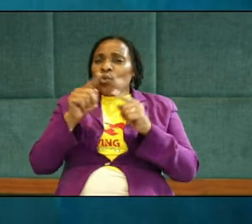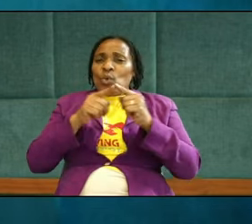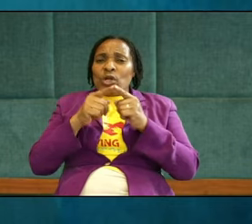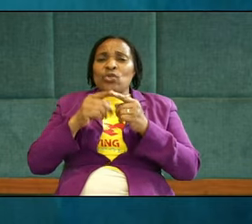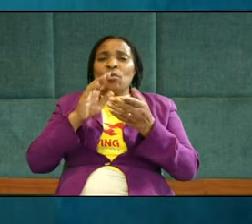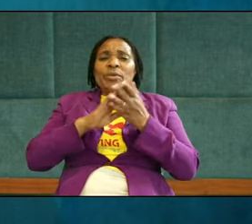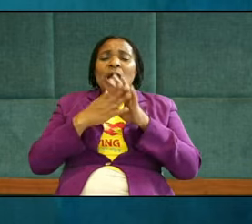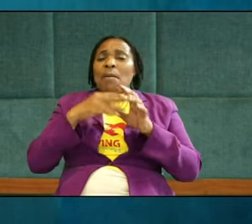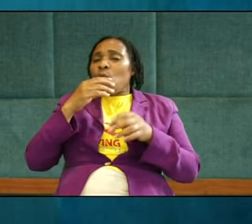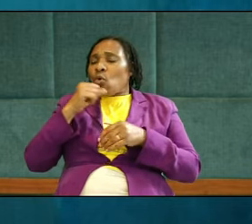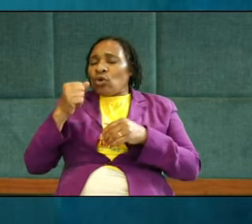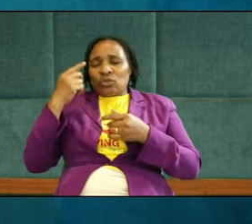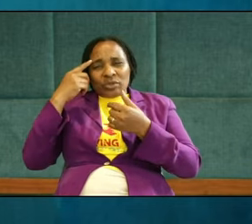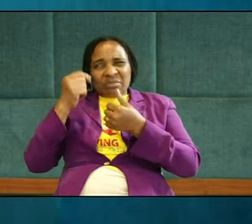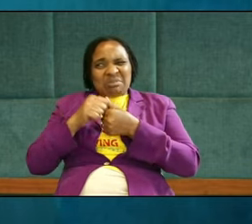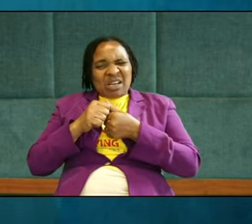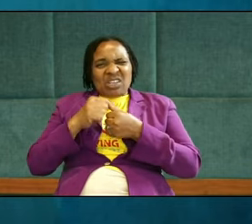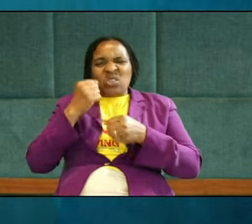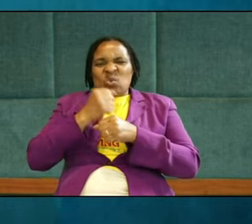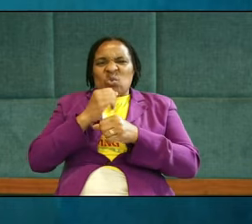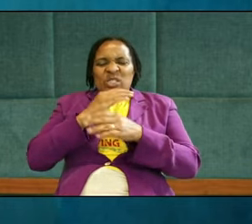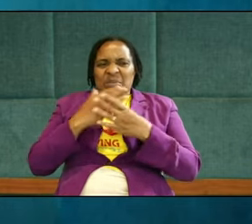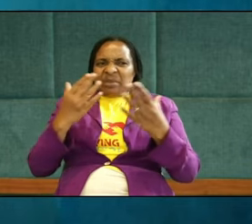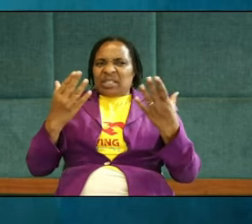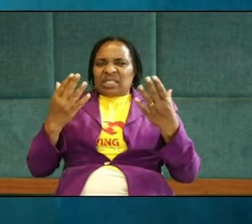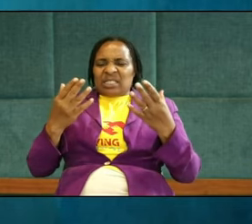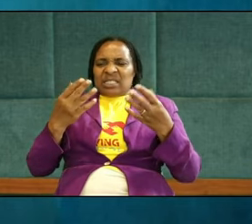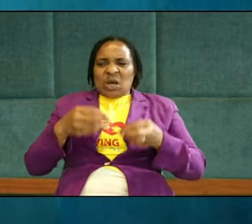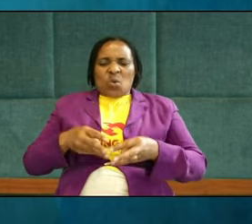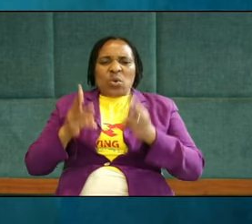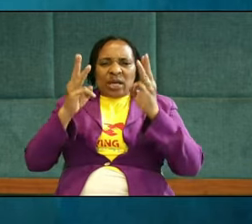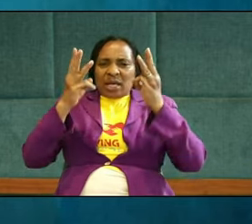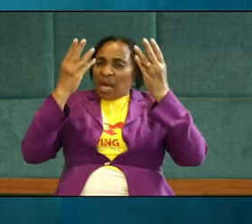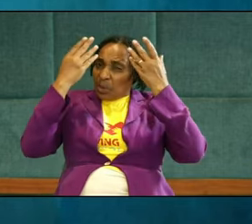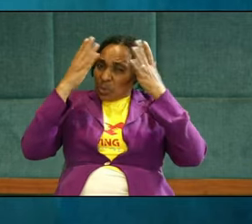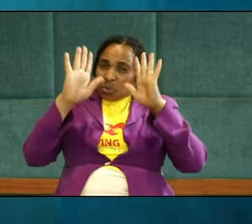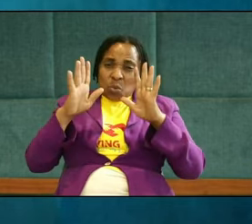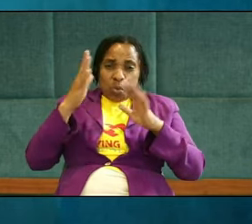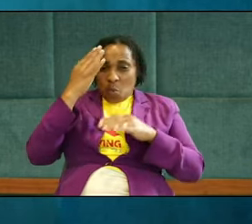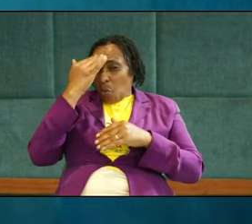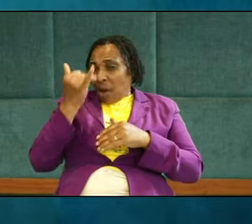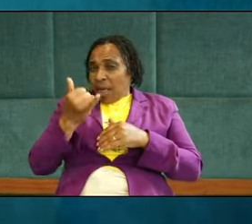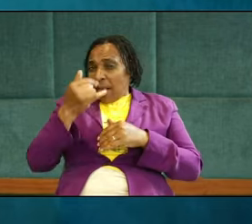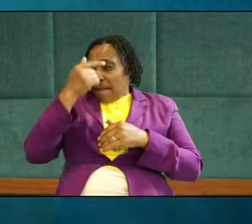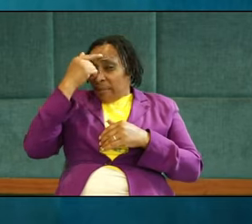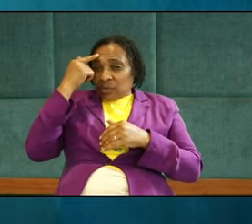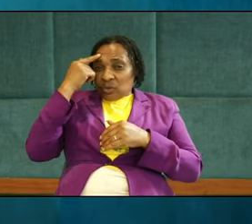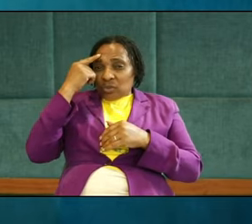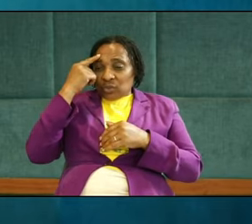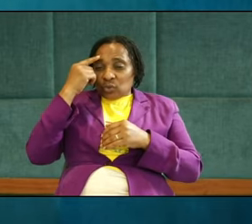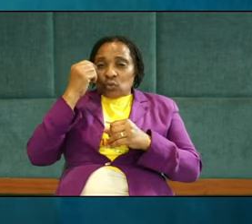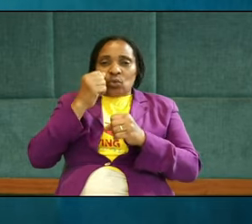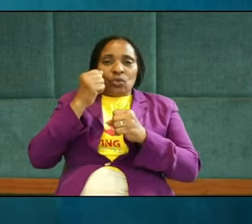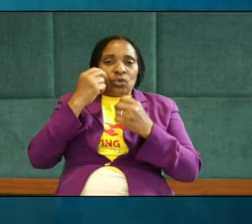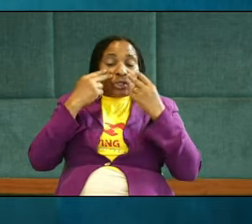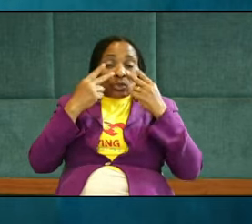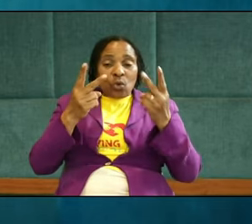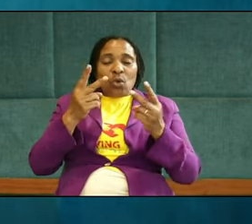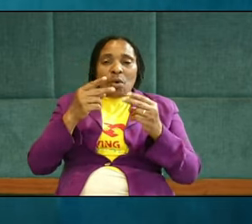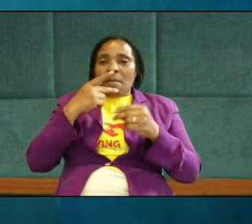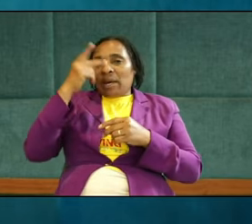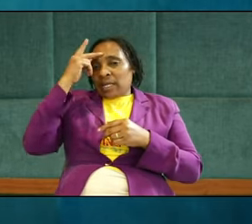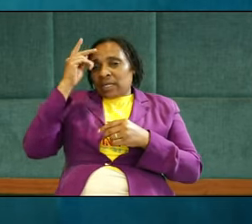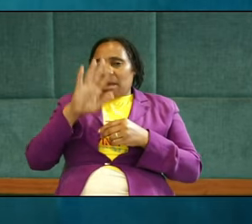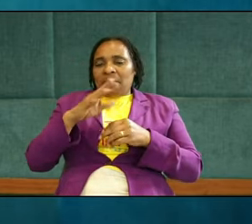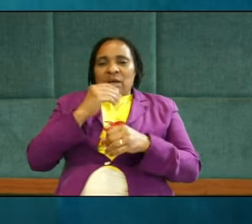get older, you tend to realize you do some things in a certain way. You don't know why, but in most cases, it's because you saw your parents do it. Okay,